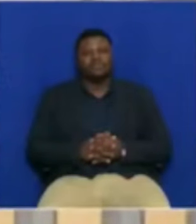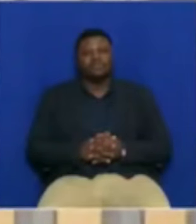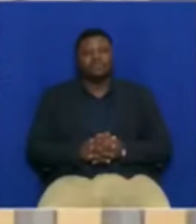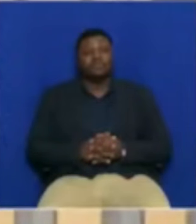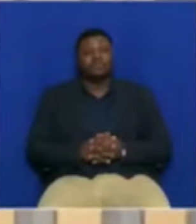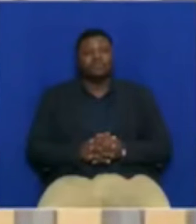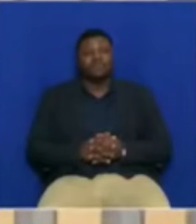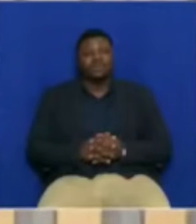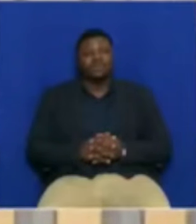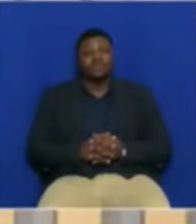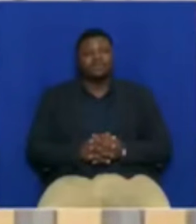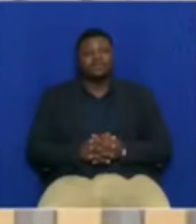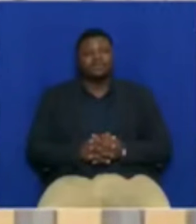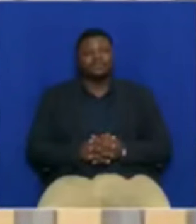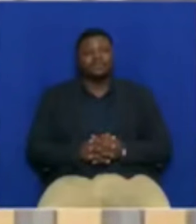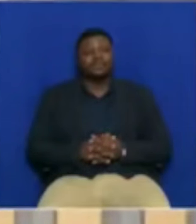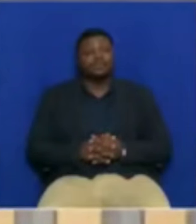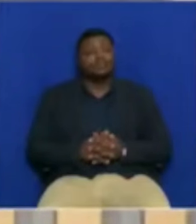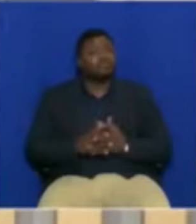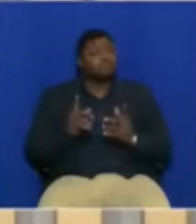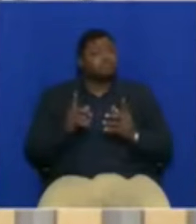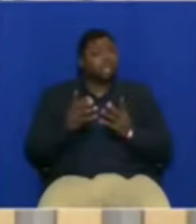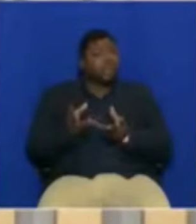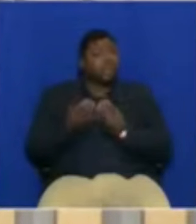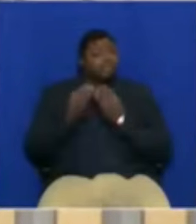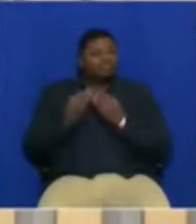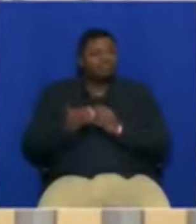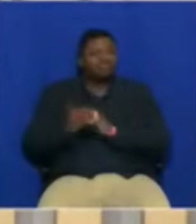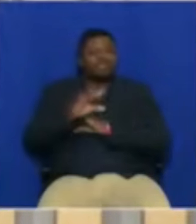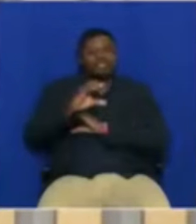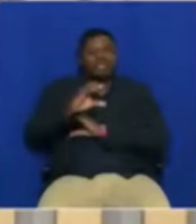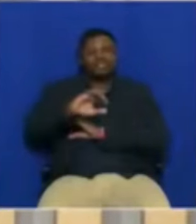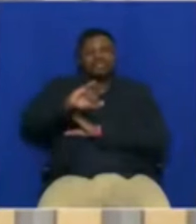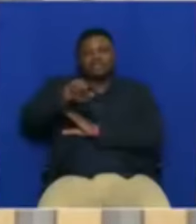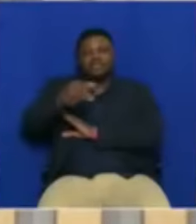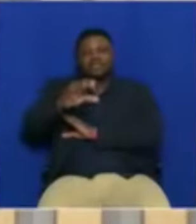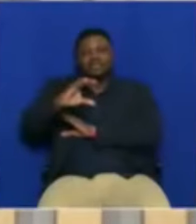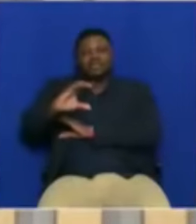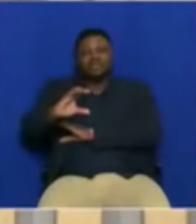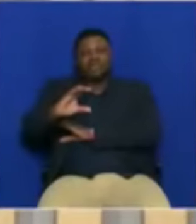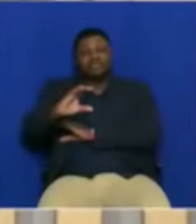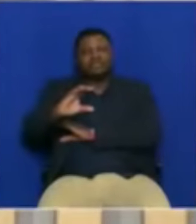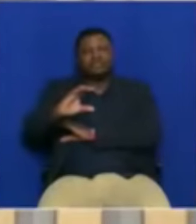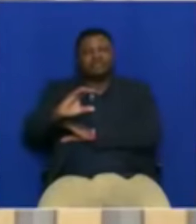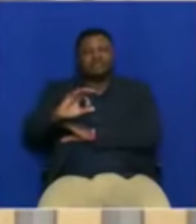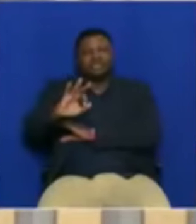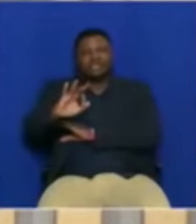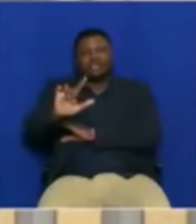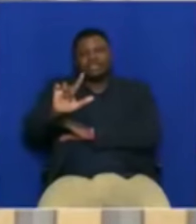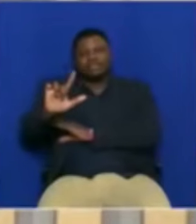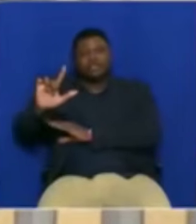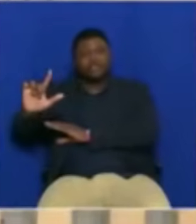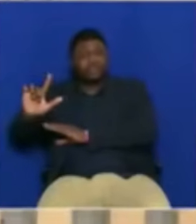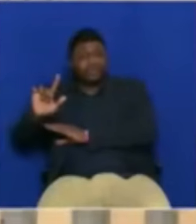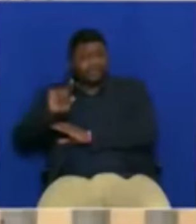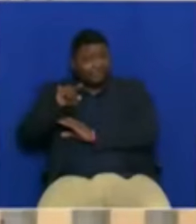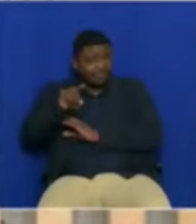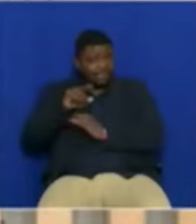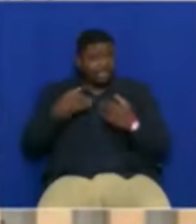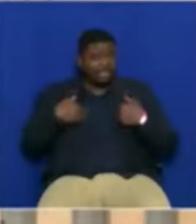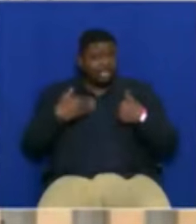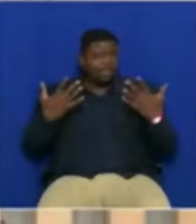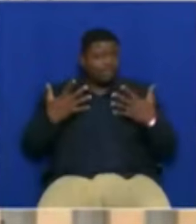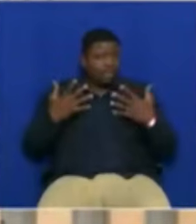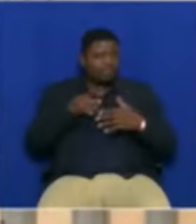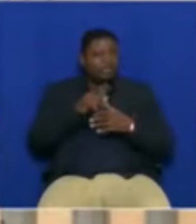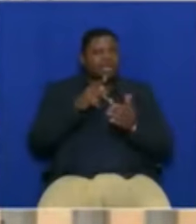Have you located CJC 377, starting at page 681? That's correct. We